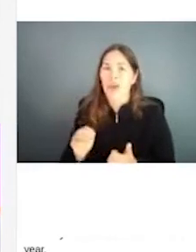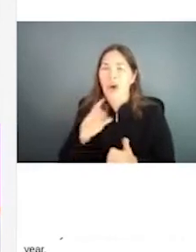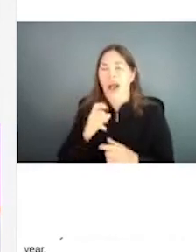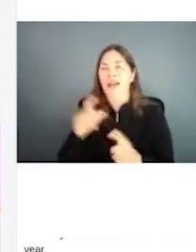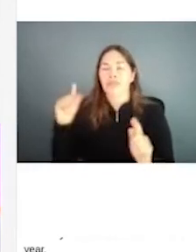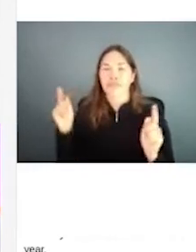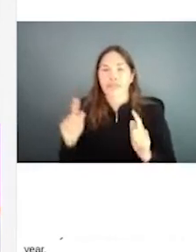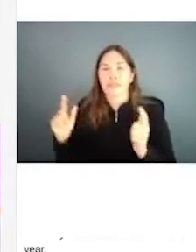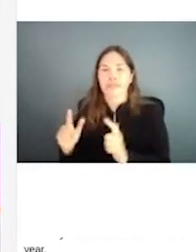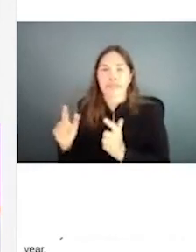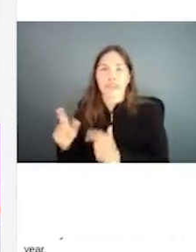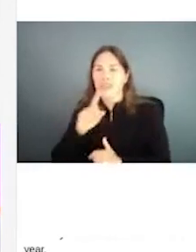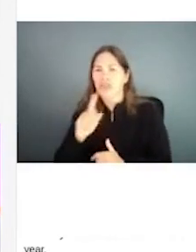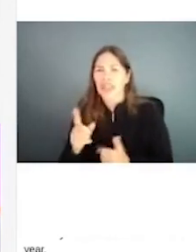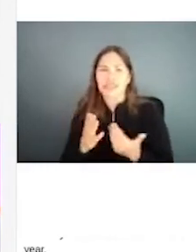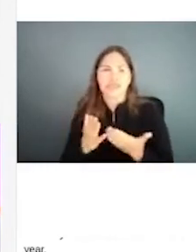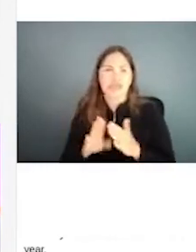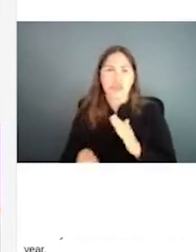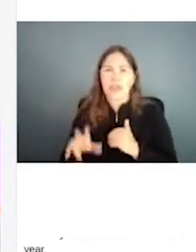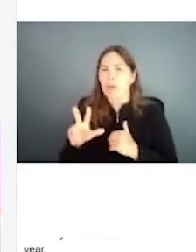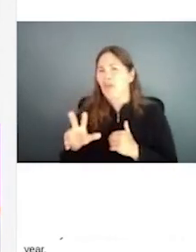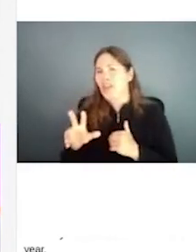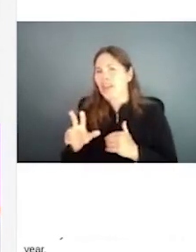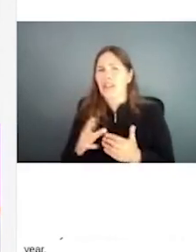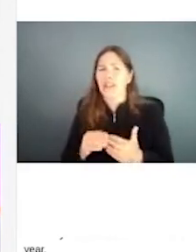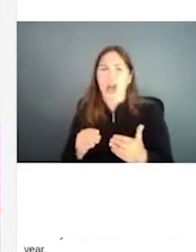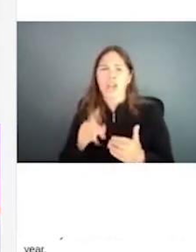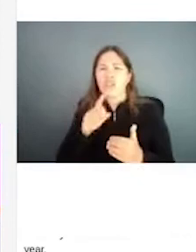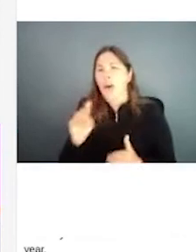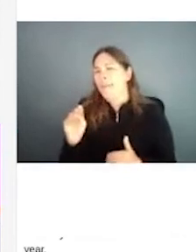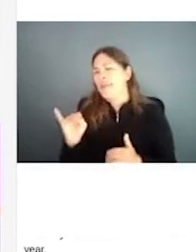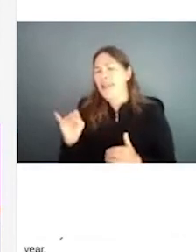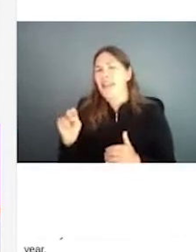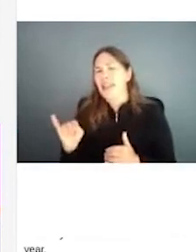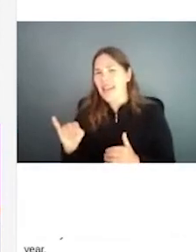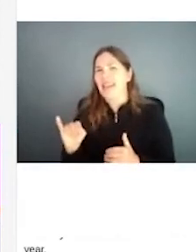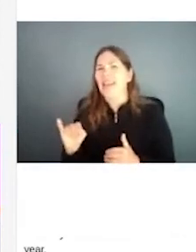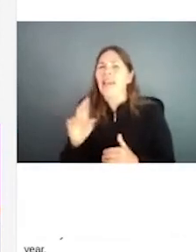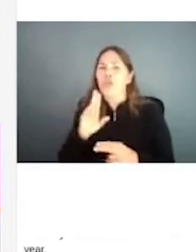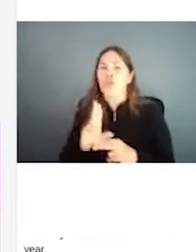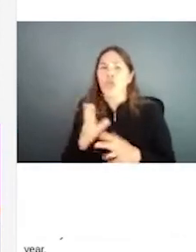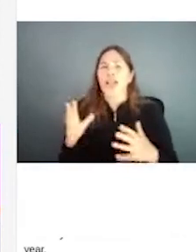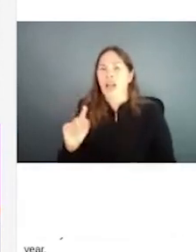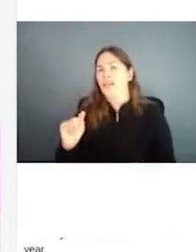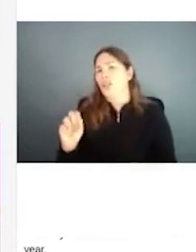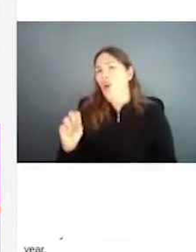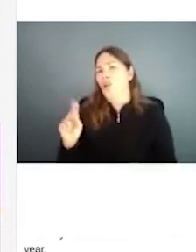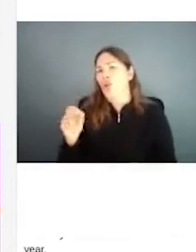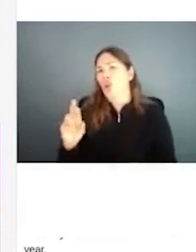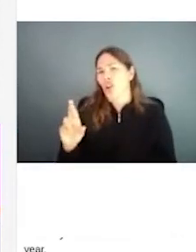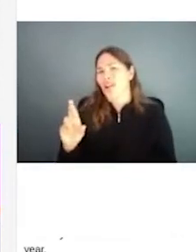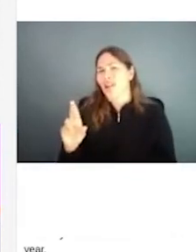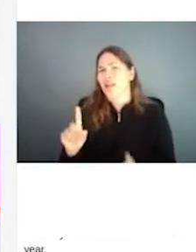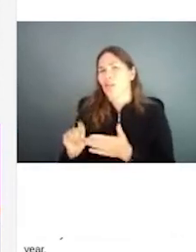do it for like $3. So minis has been one of my ways of working around using a lot of toner and keeping